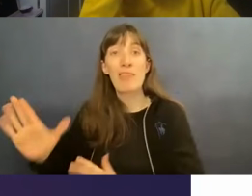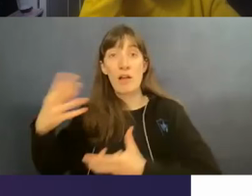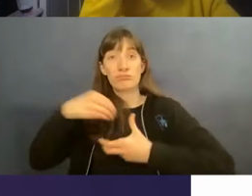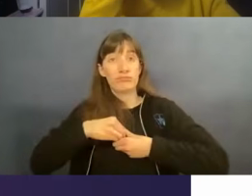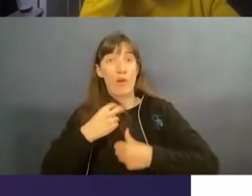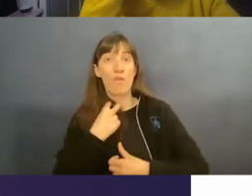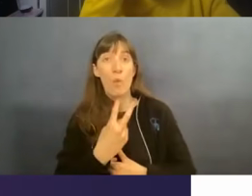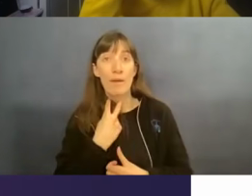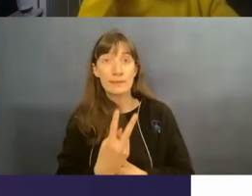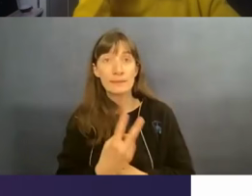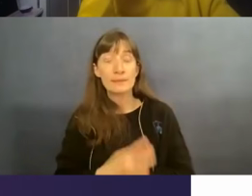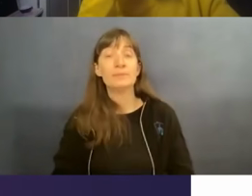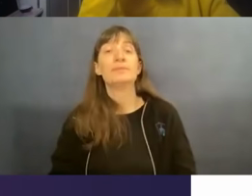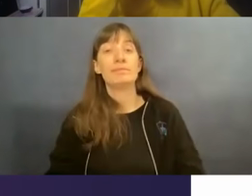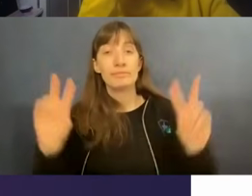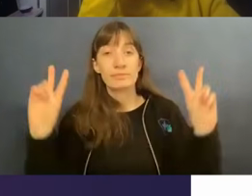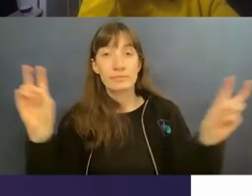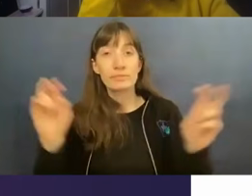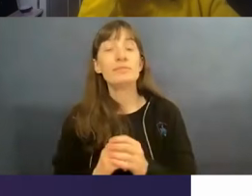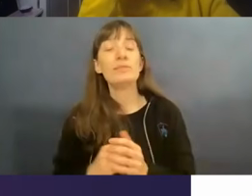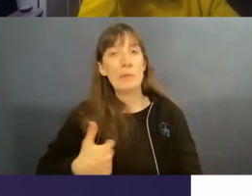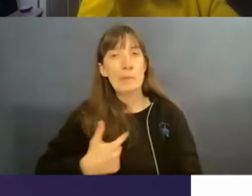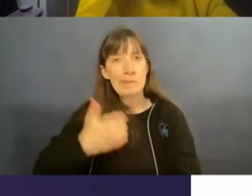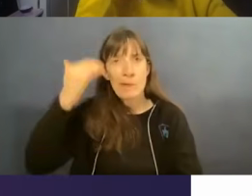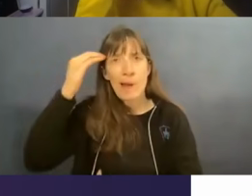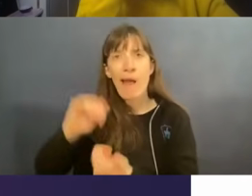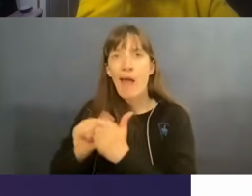take accountability of how we are impacting the children that